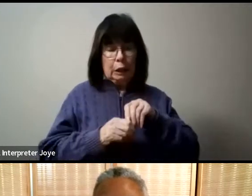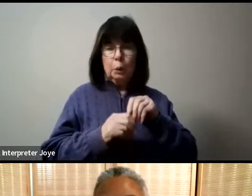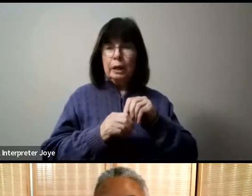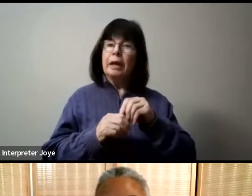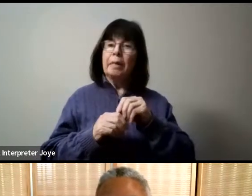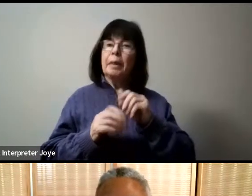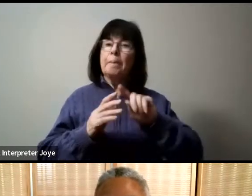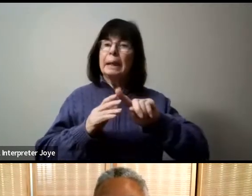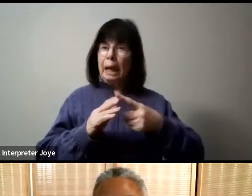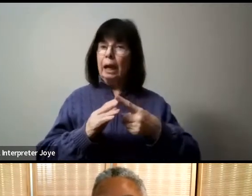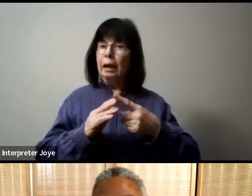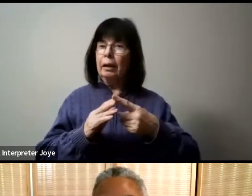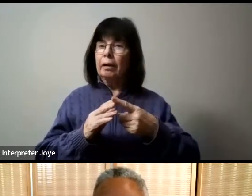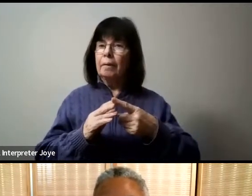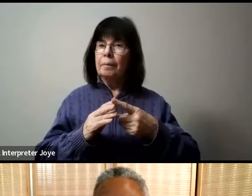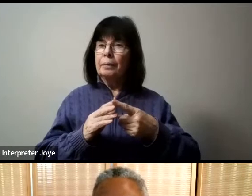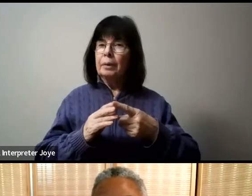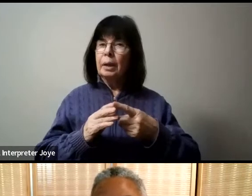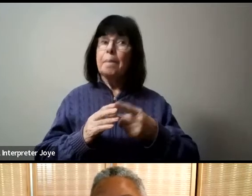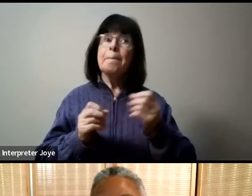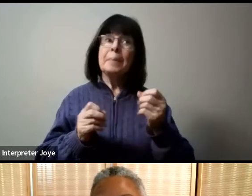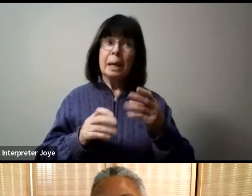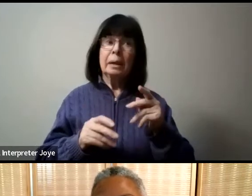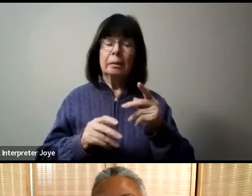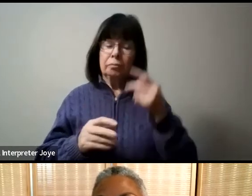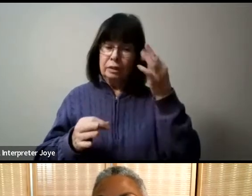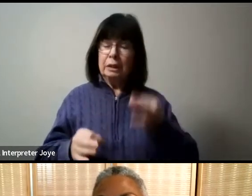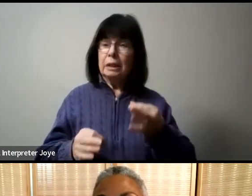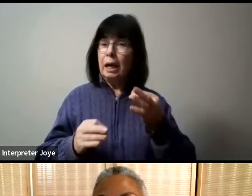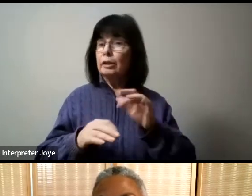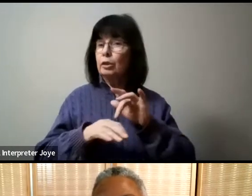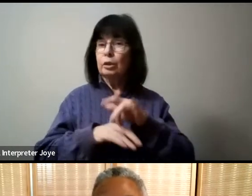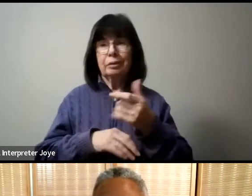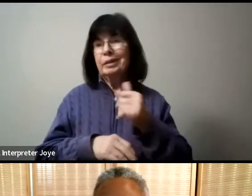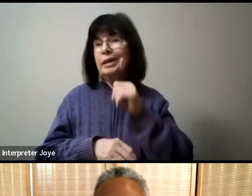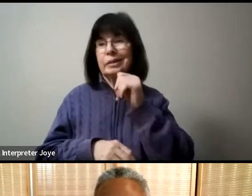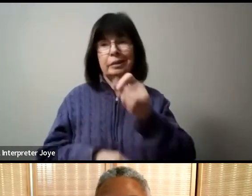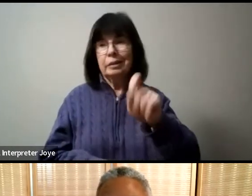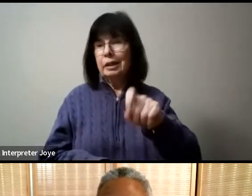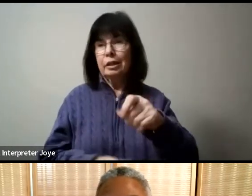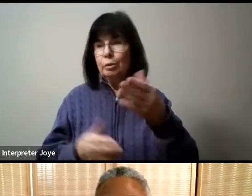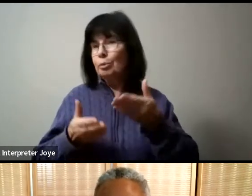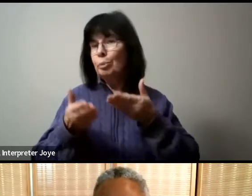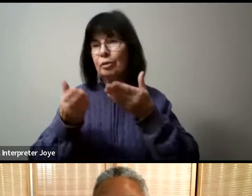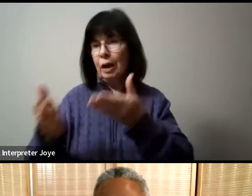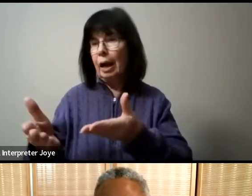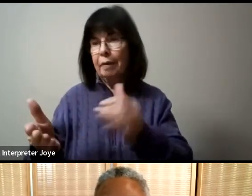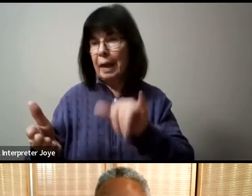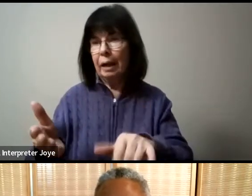lot concluded early on that they wouldn't need to be providing those services. They wouldn't need to be